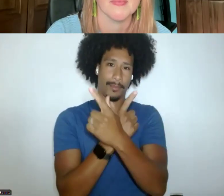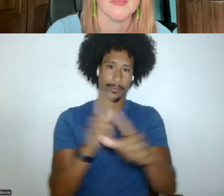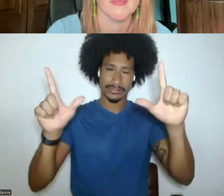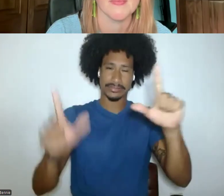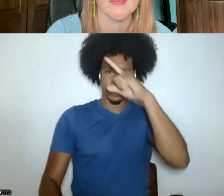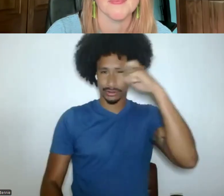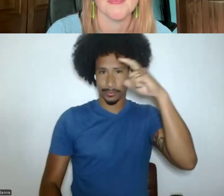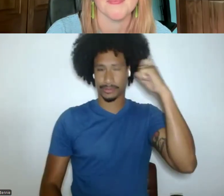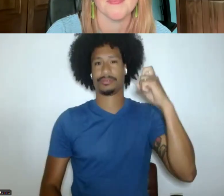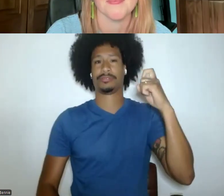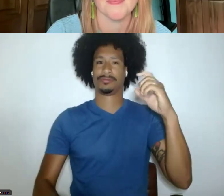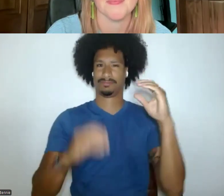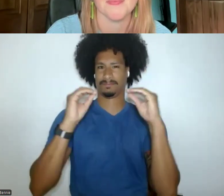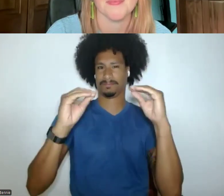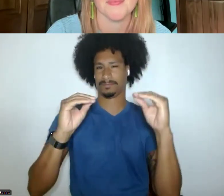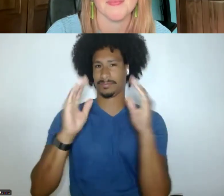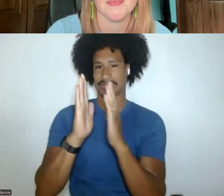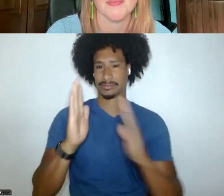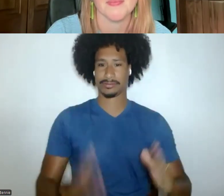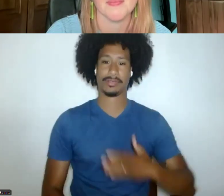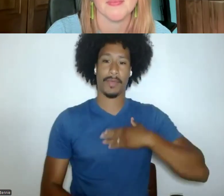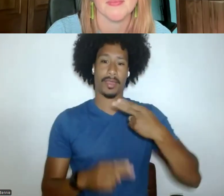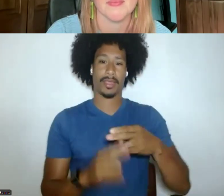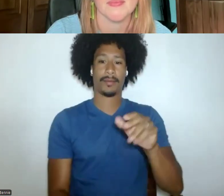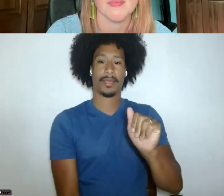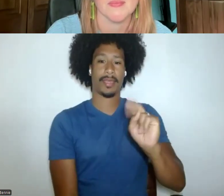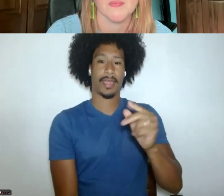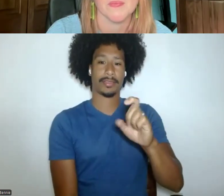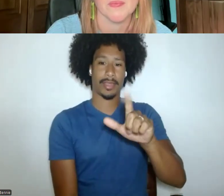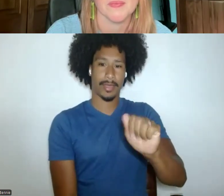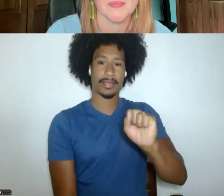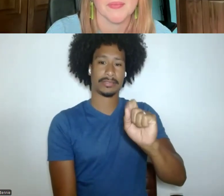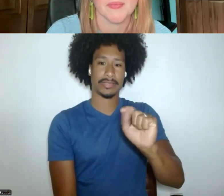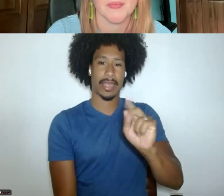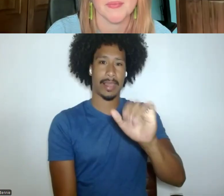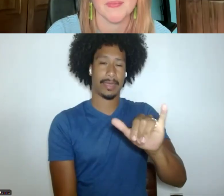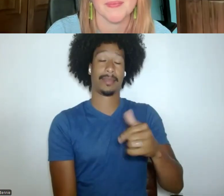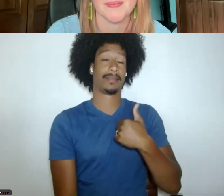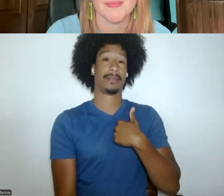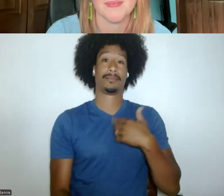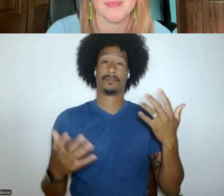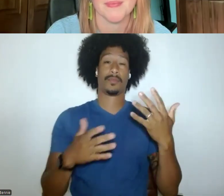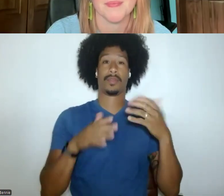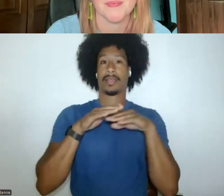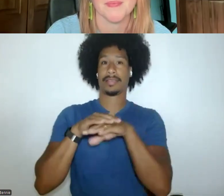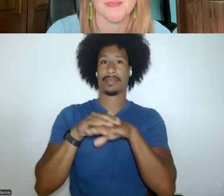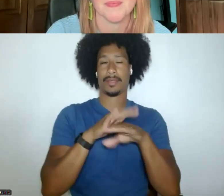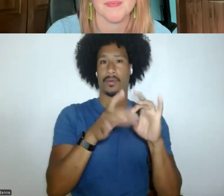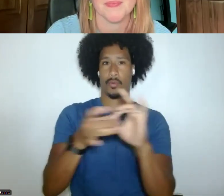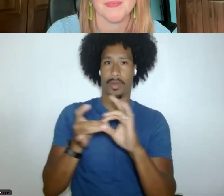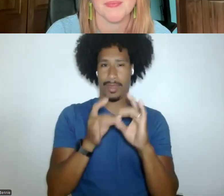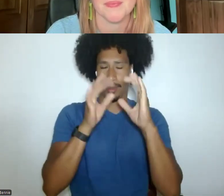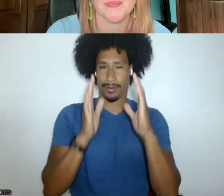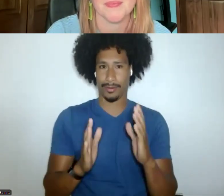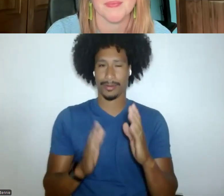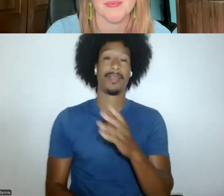name is Angela Stanley, and I am the accessibility coordinator for the Labs for Liberation, and today I will also be